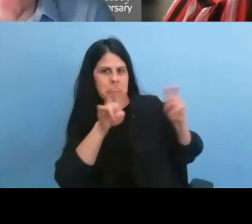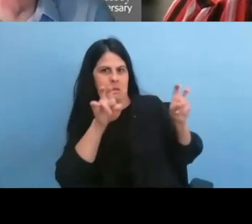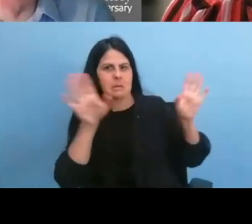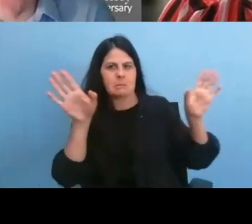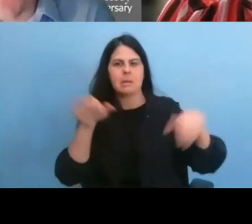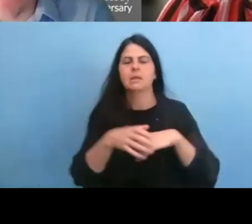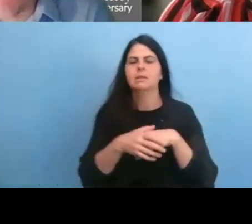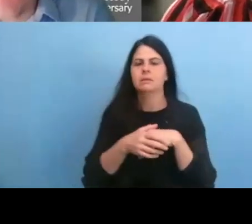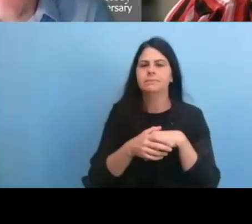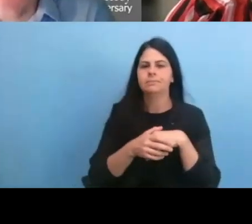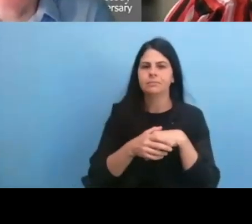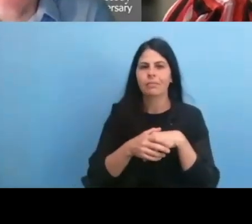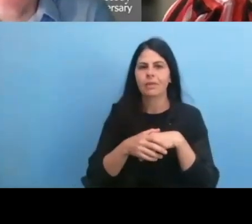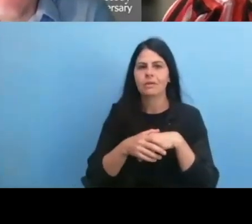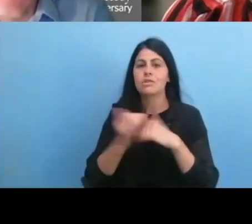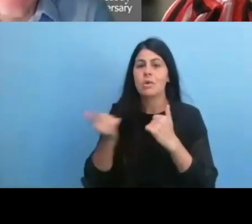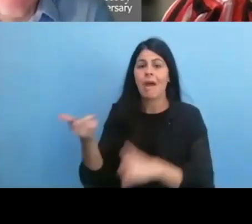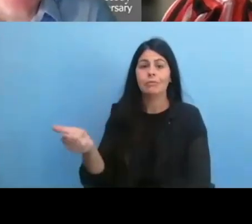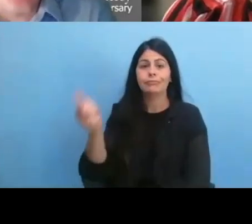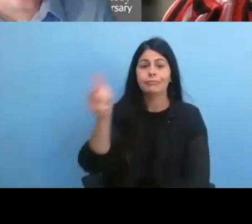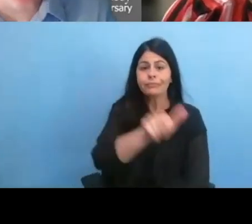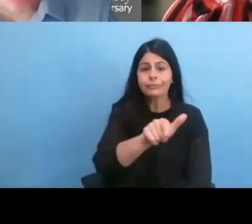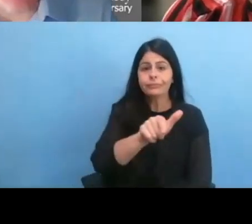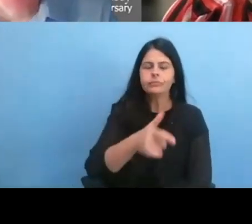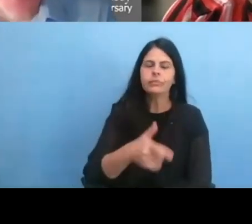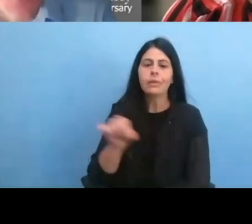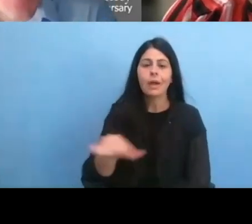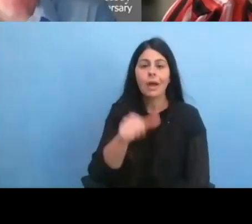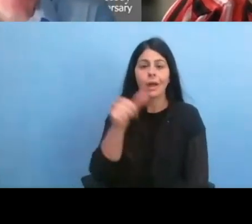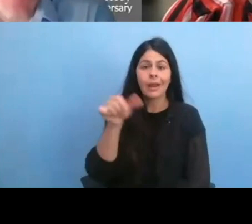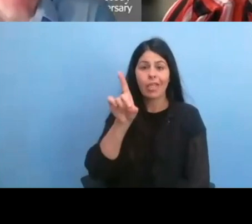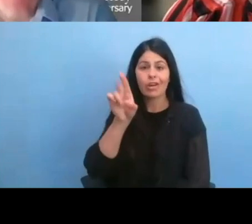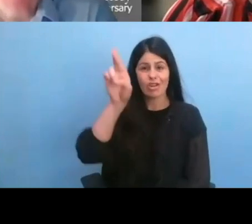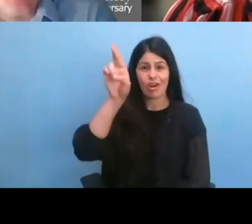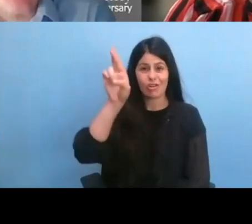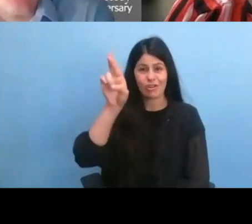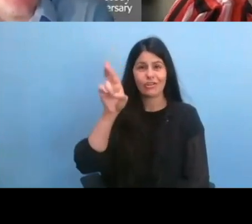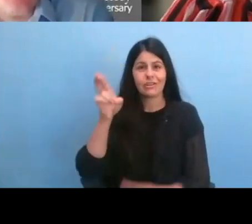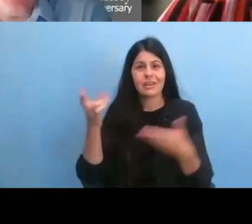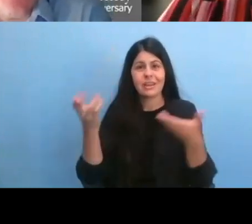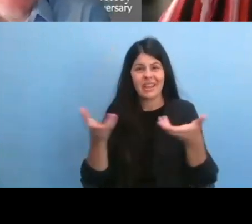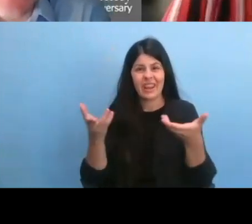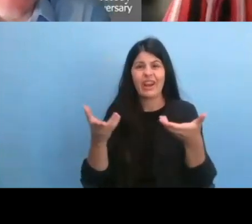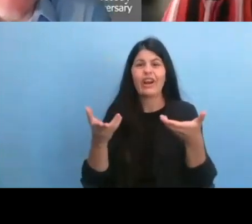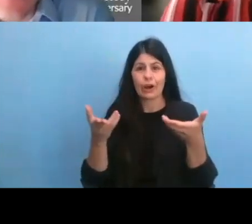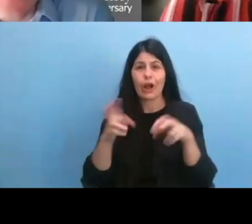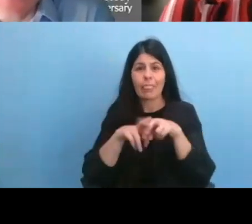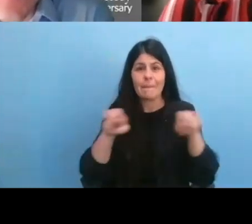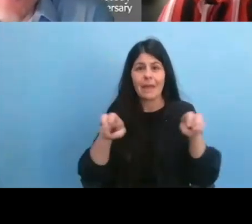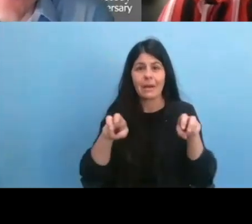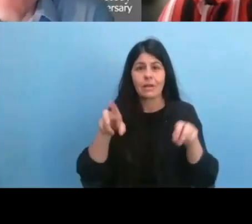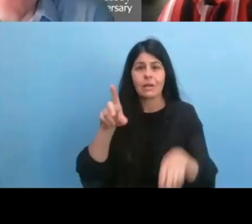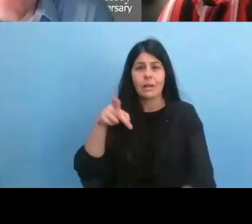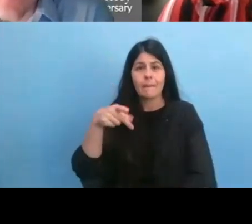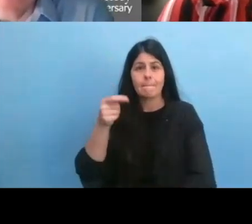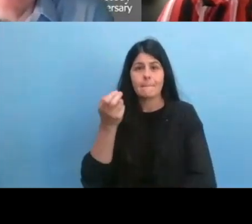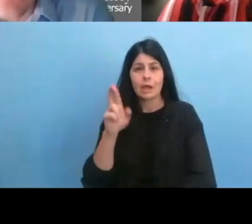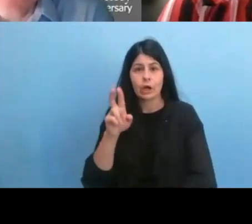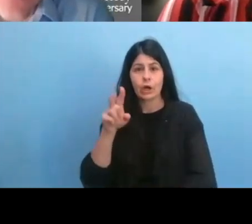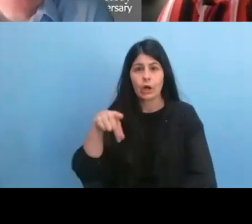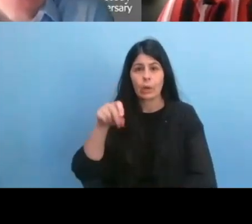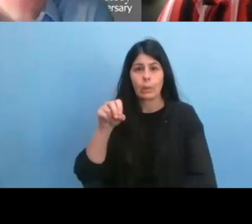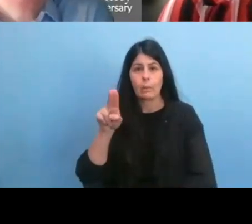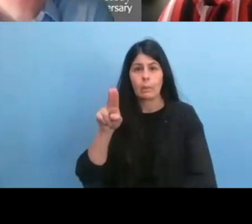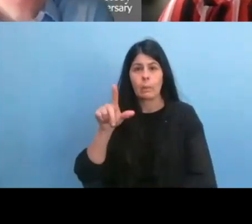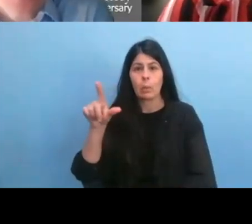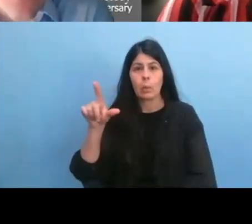Well, we will pass it over to another doctor on our panel, Dr. Peter Poullos. Dr. Poullos, if you wouldn't mind